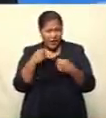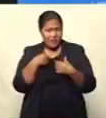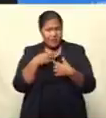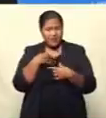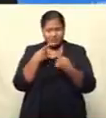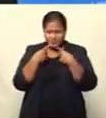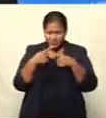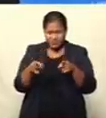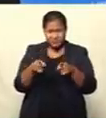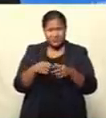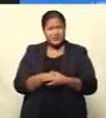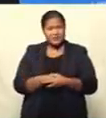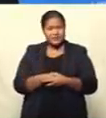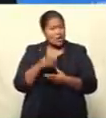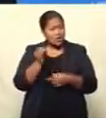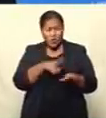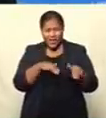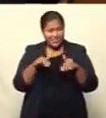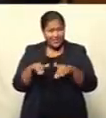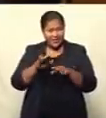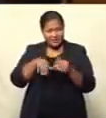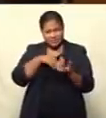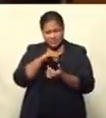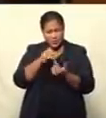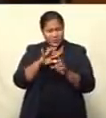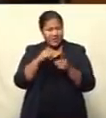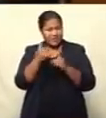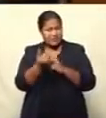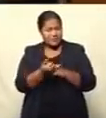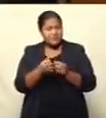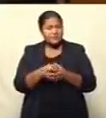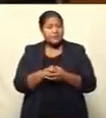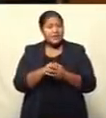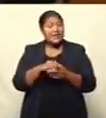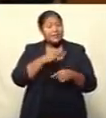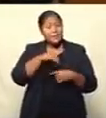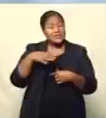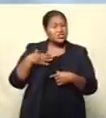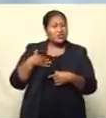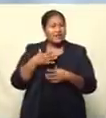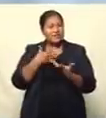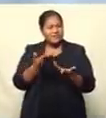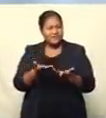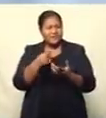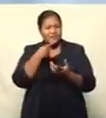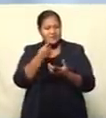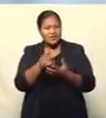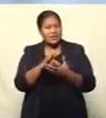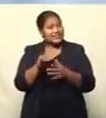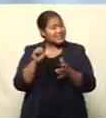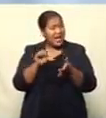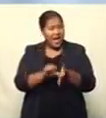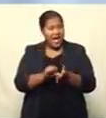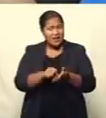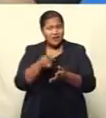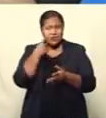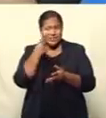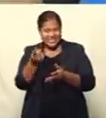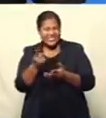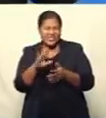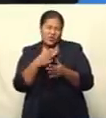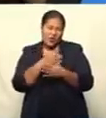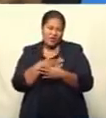directives. Don't attend social events. The ministry's chief medical advisor adds while it is difficult not to see off a loved